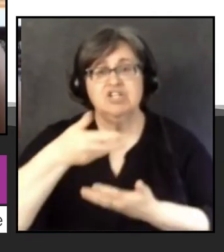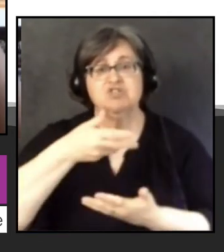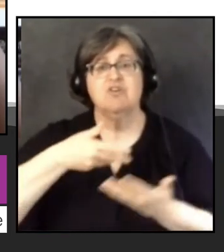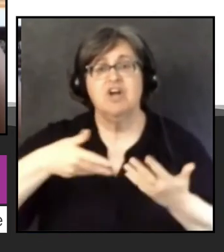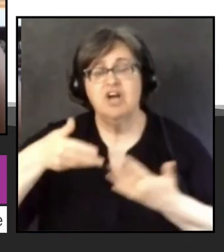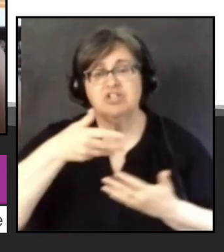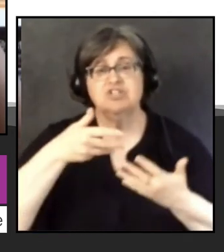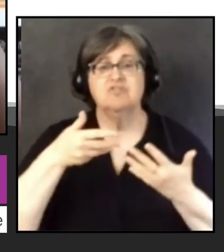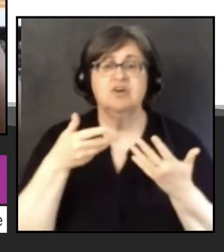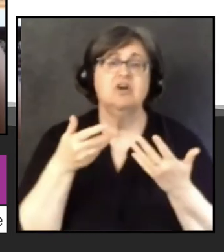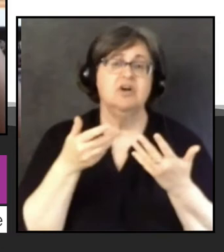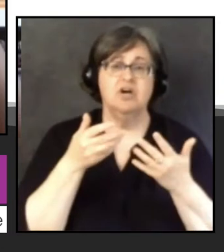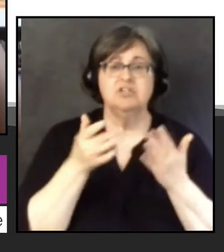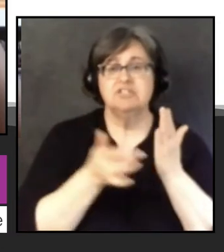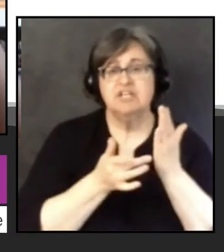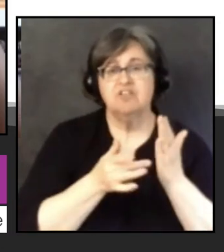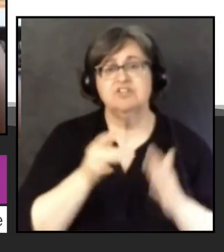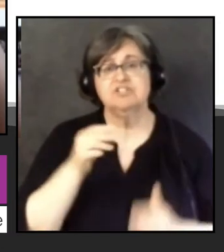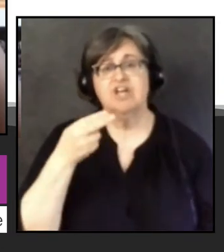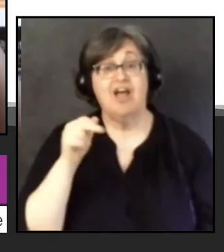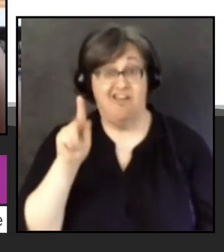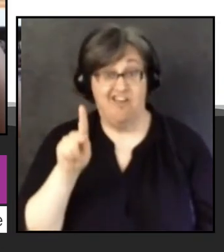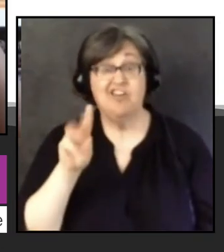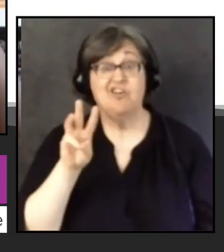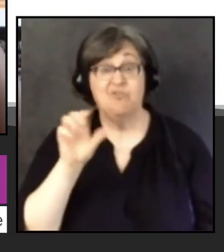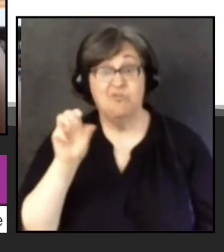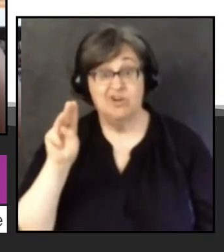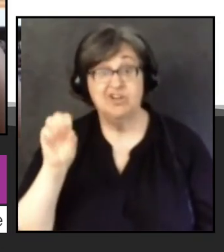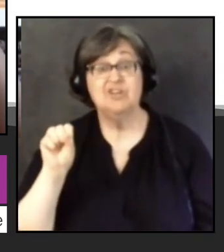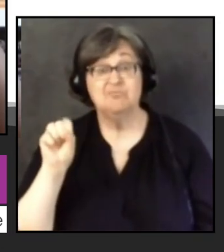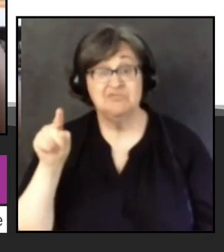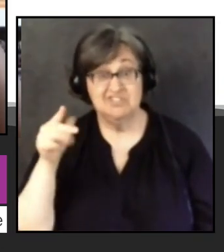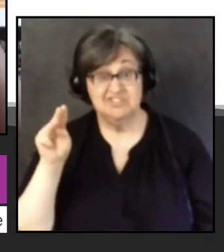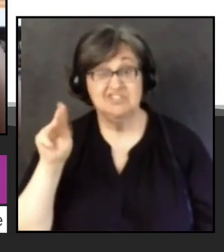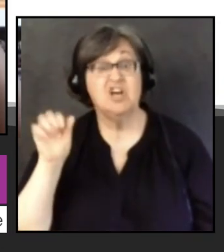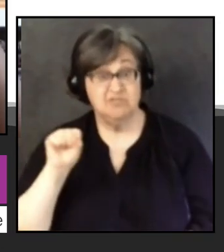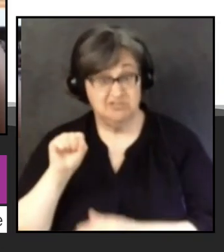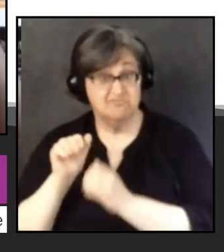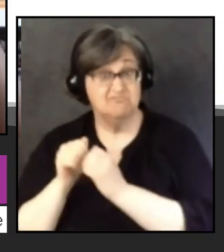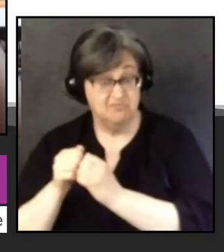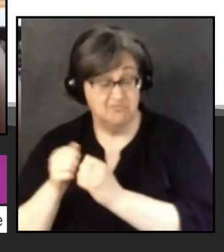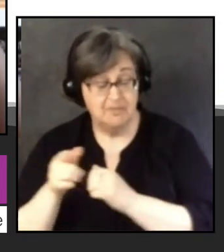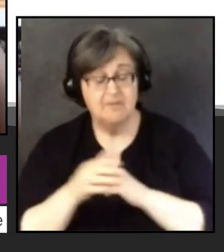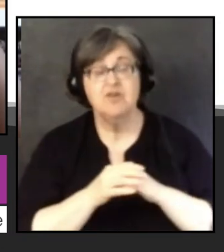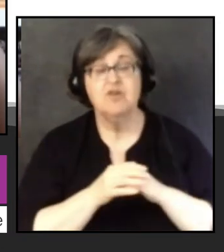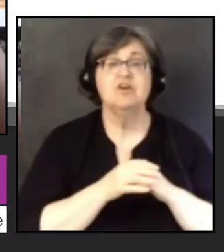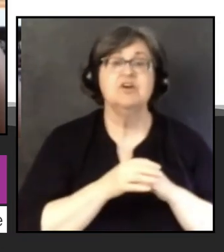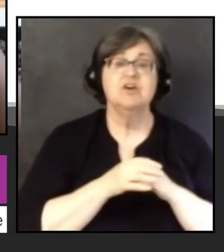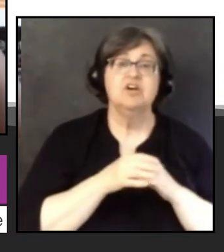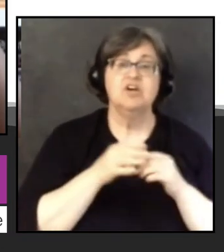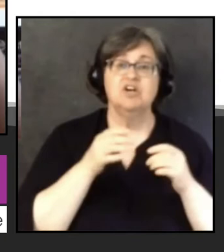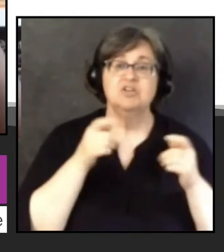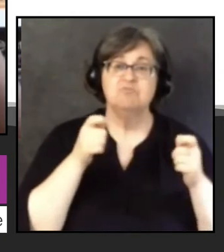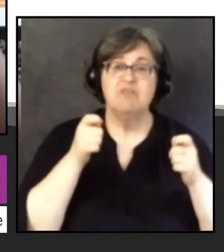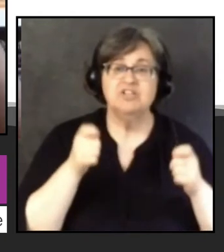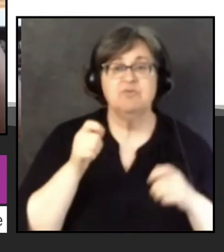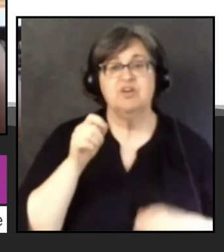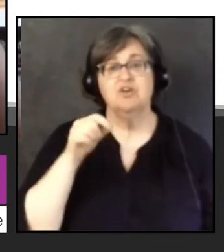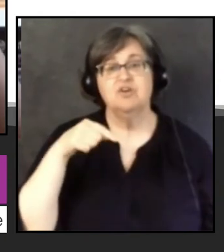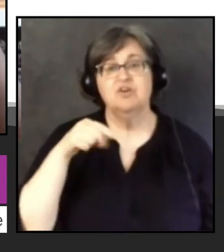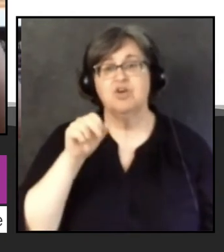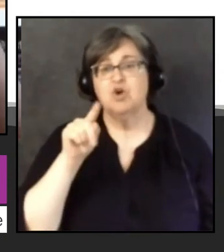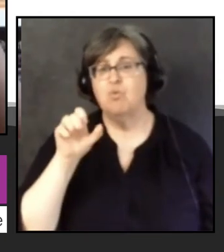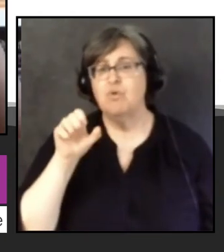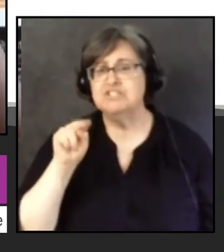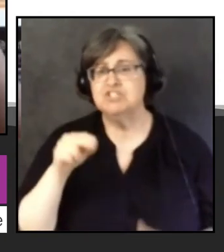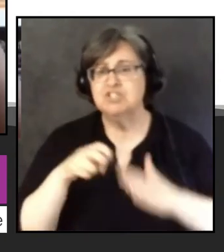Hank Willis Thomas and his various collaborative projects, her management of Question Bridge and in the Search of Truth,